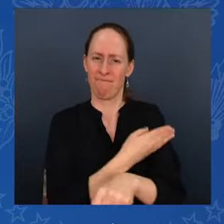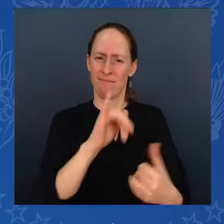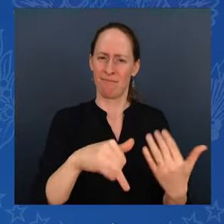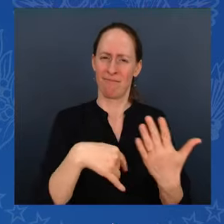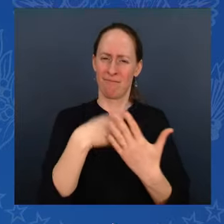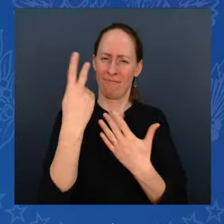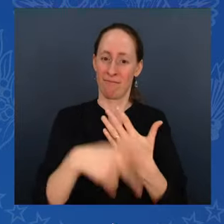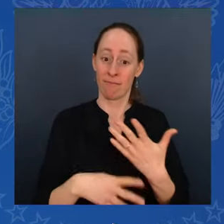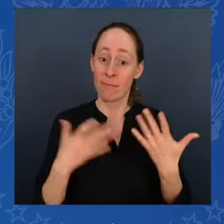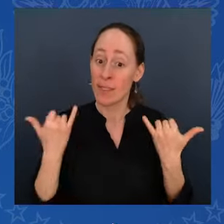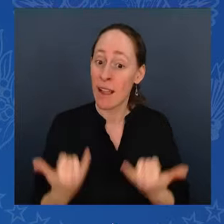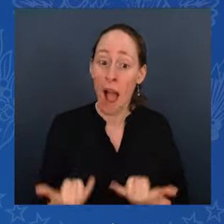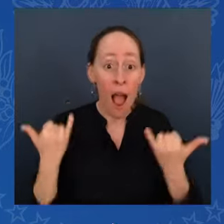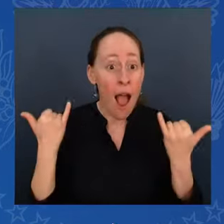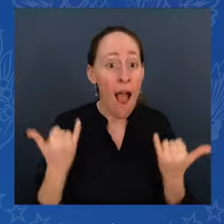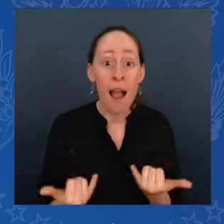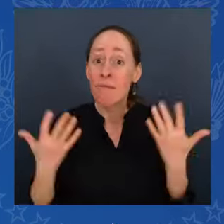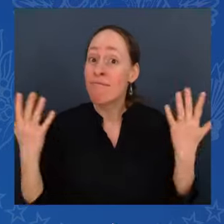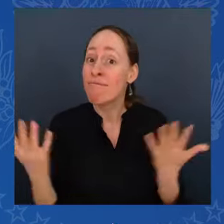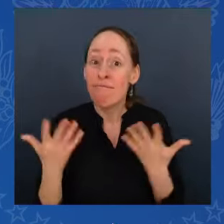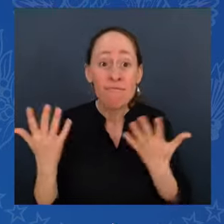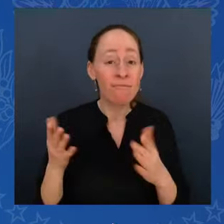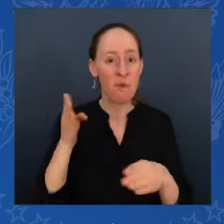900,000 have had their debts forgiven,